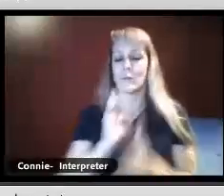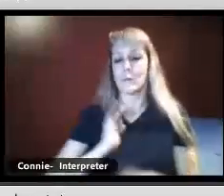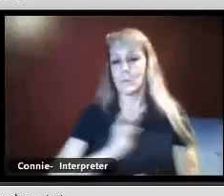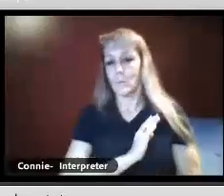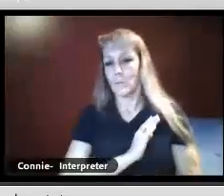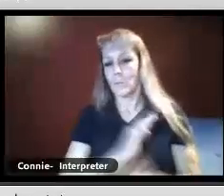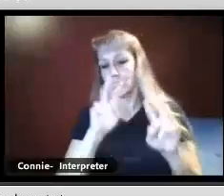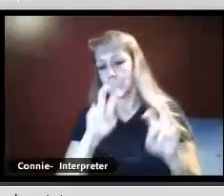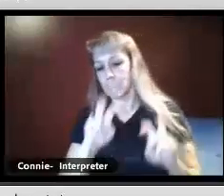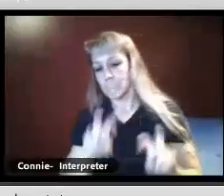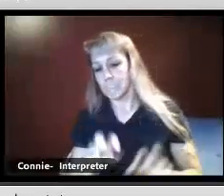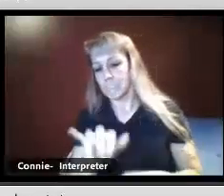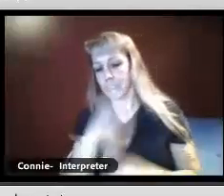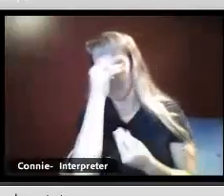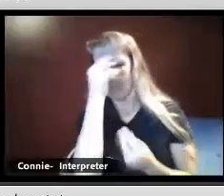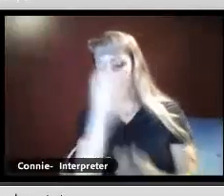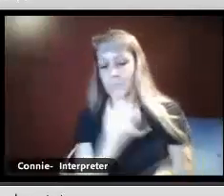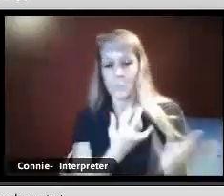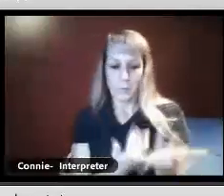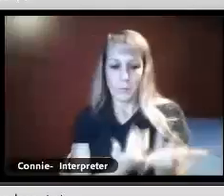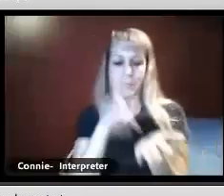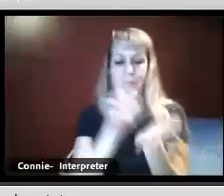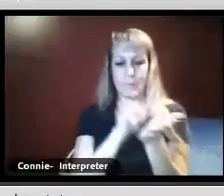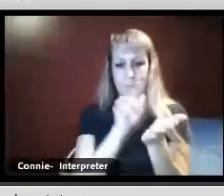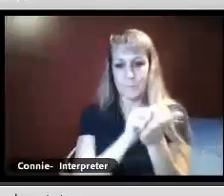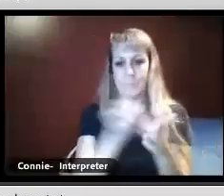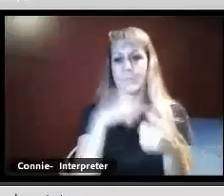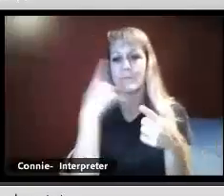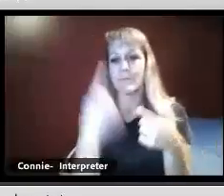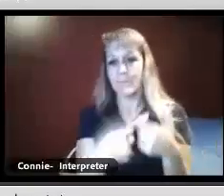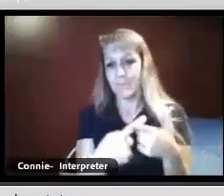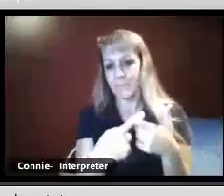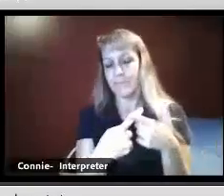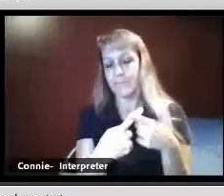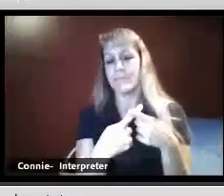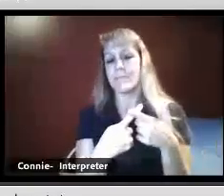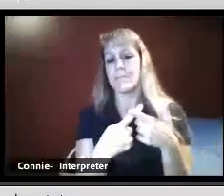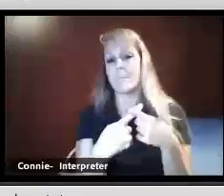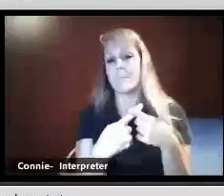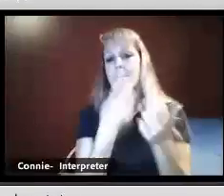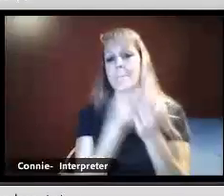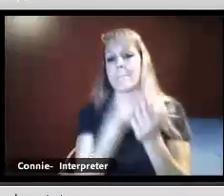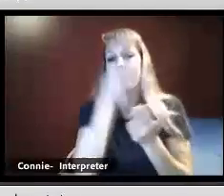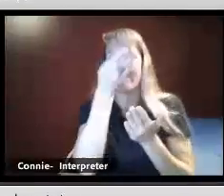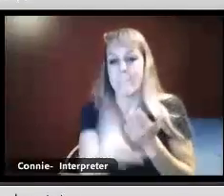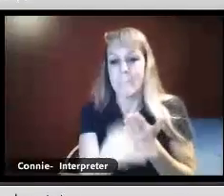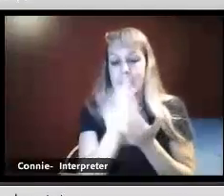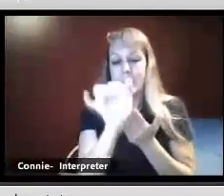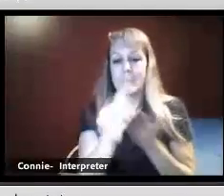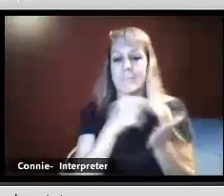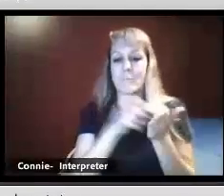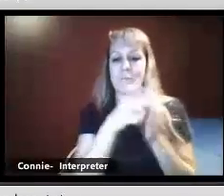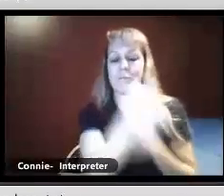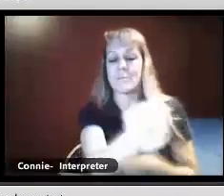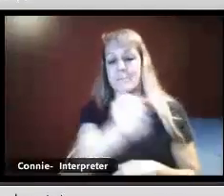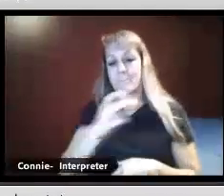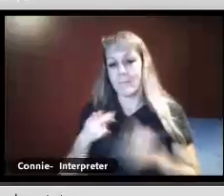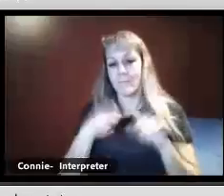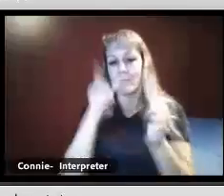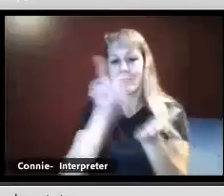materials, wait for them to be published, and then actually buy that research back from the publishing company